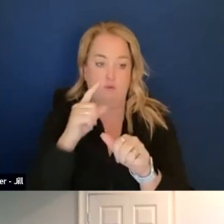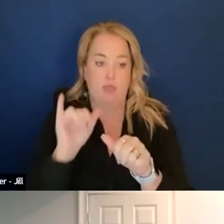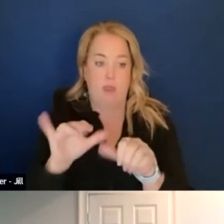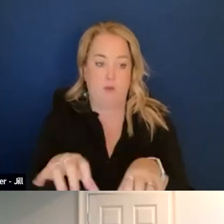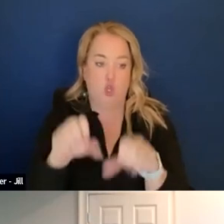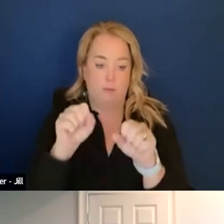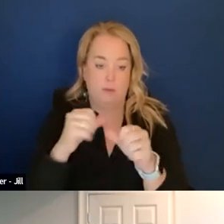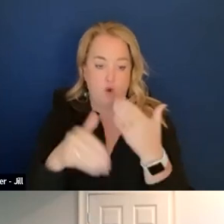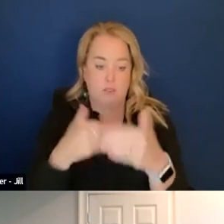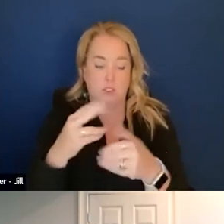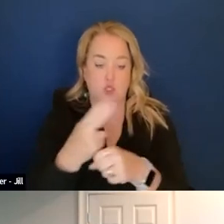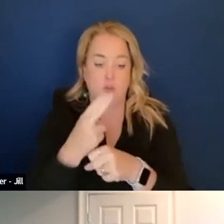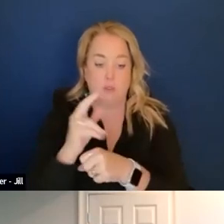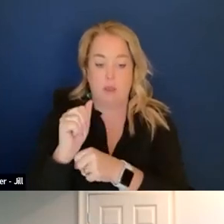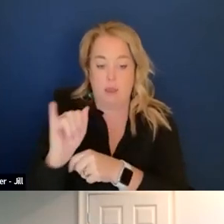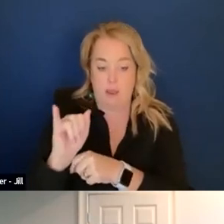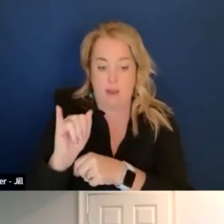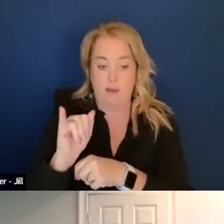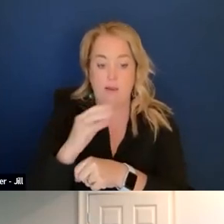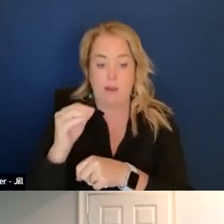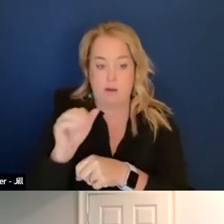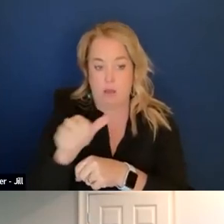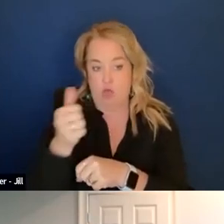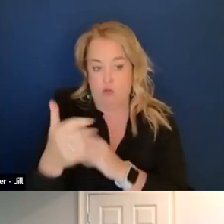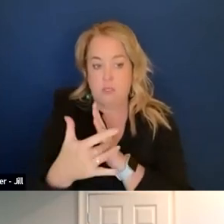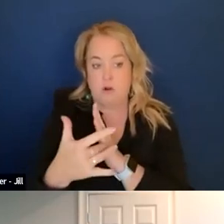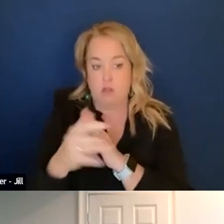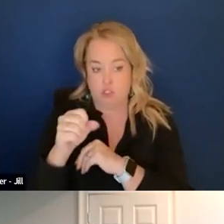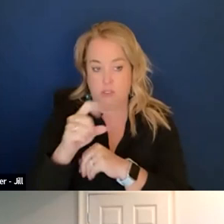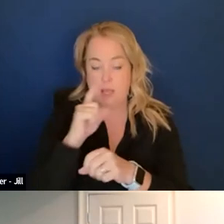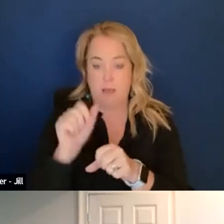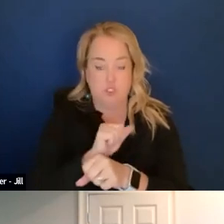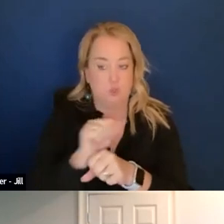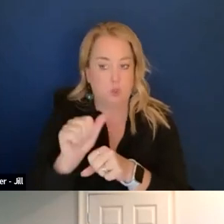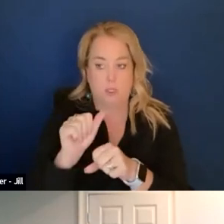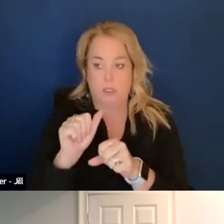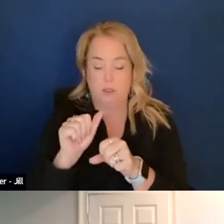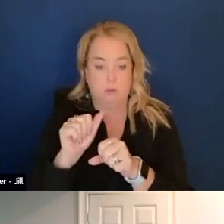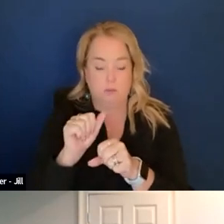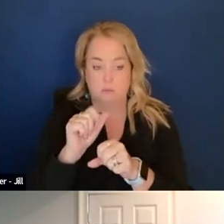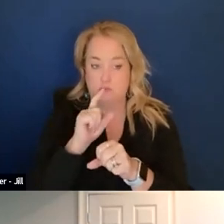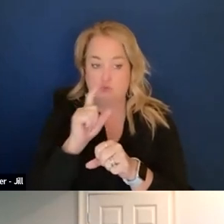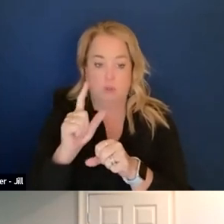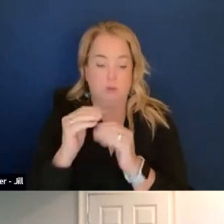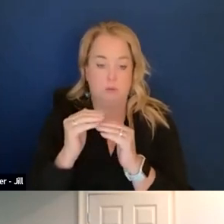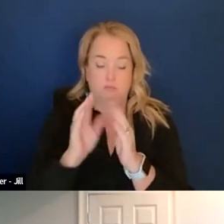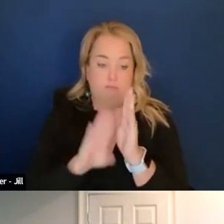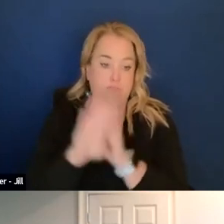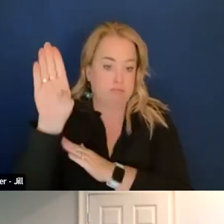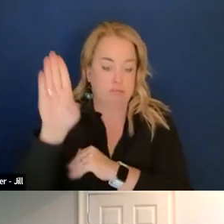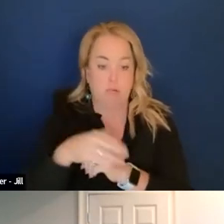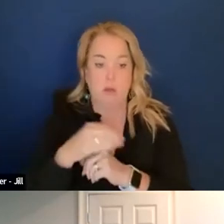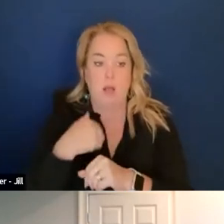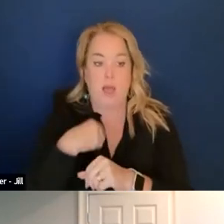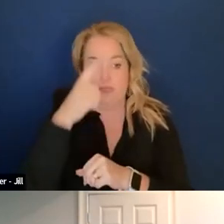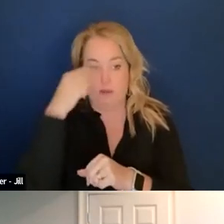using artificial intelligence and a suite of other technologies. They're absolutely pushing the envelope within the space. And I think we have much